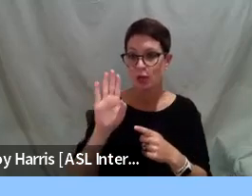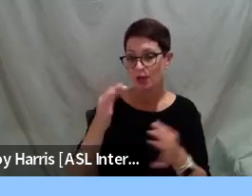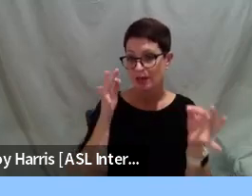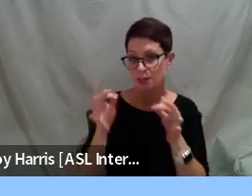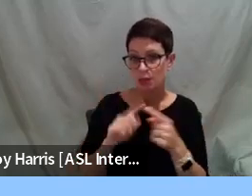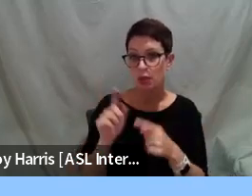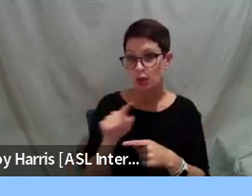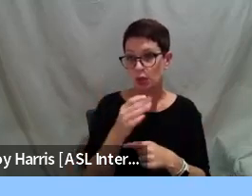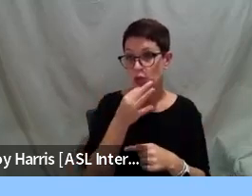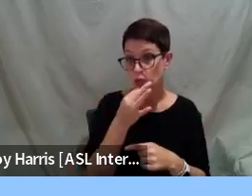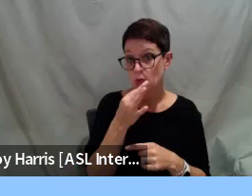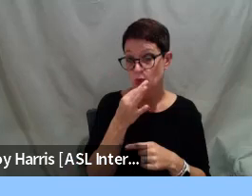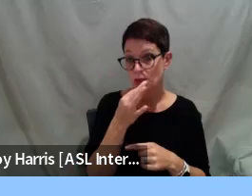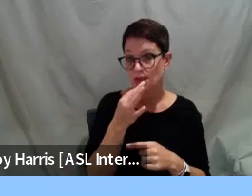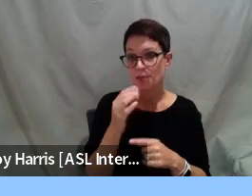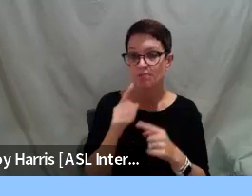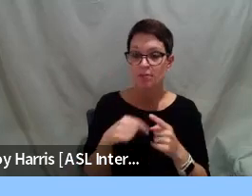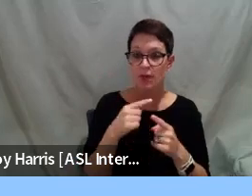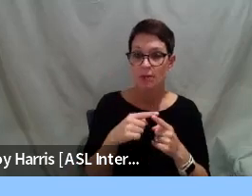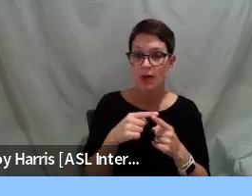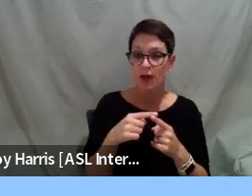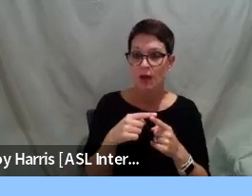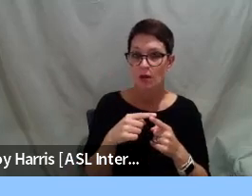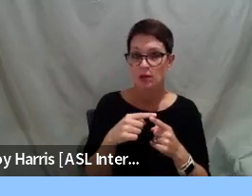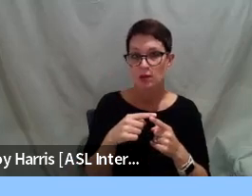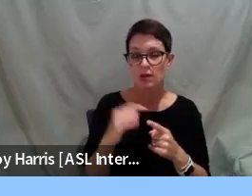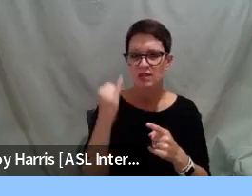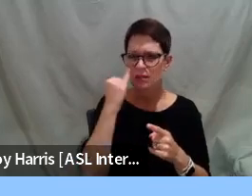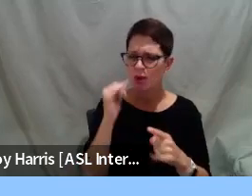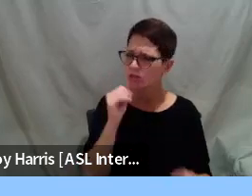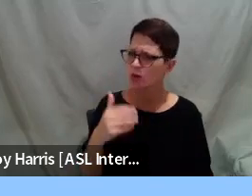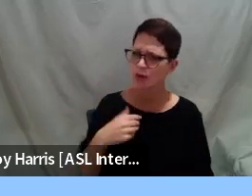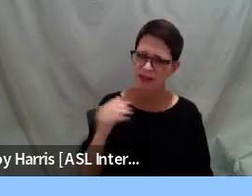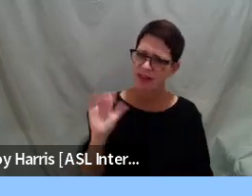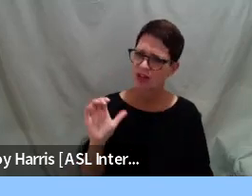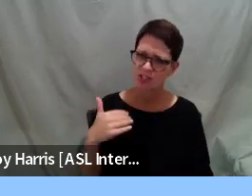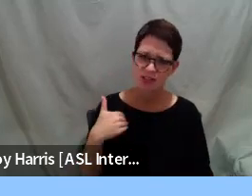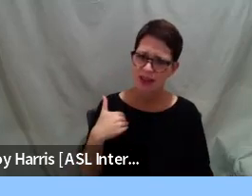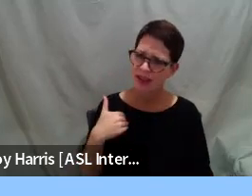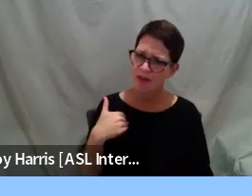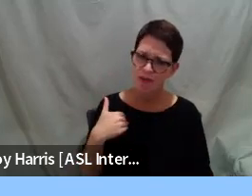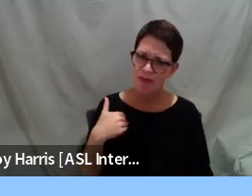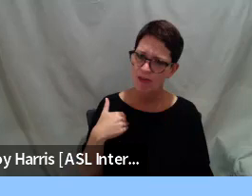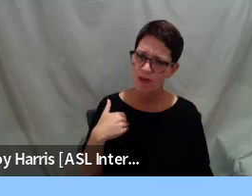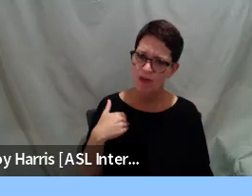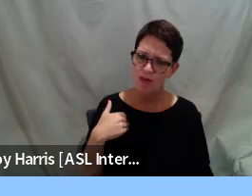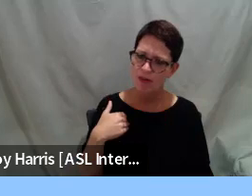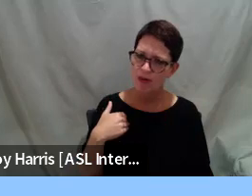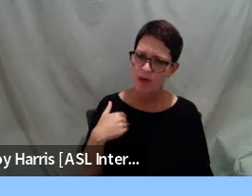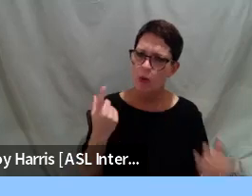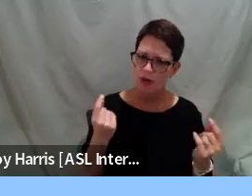you very shortly about what to do if you don't have air conditioner in your